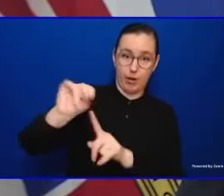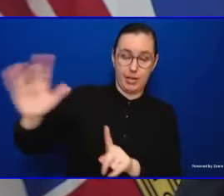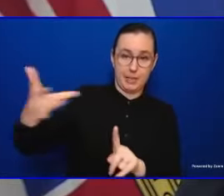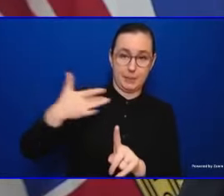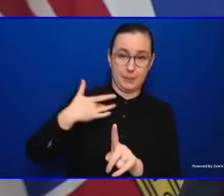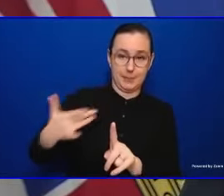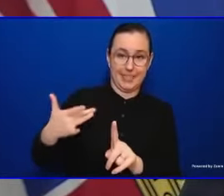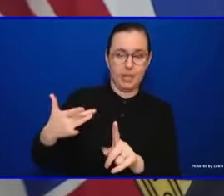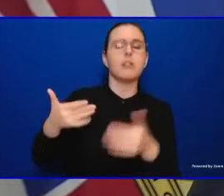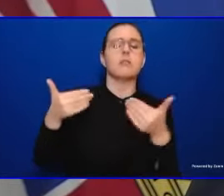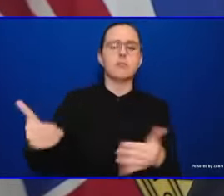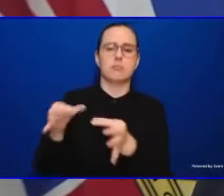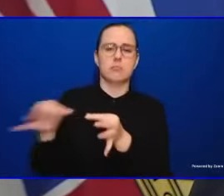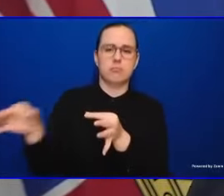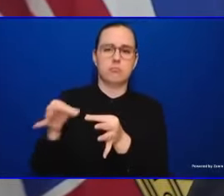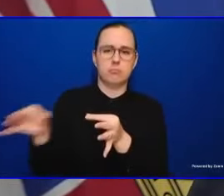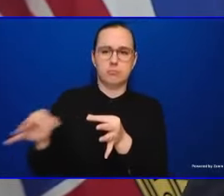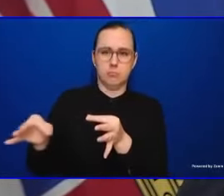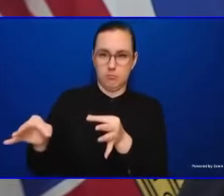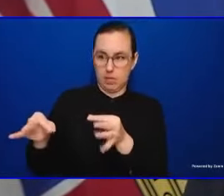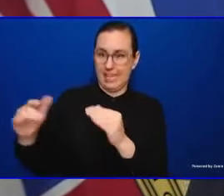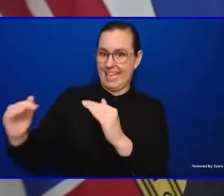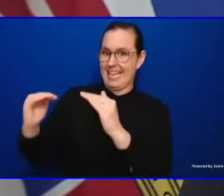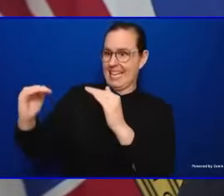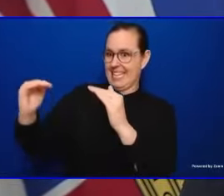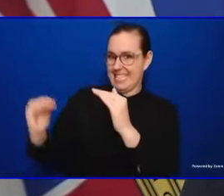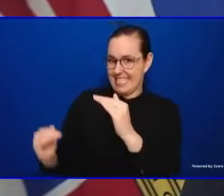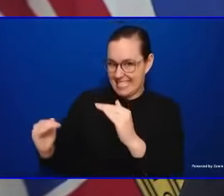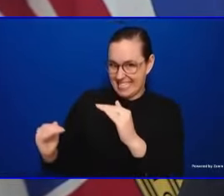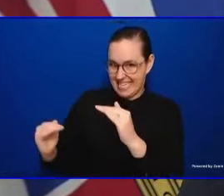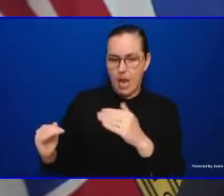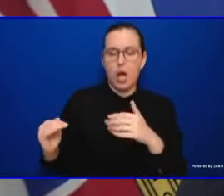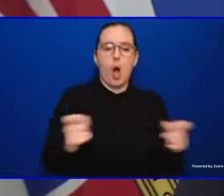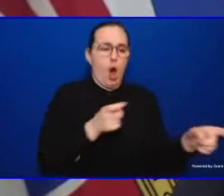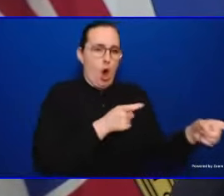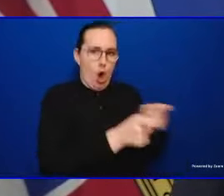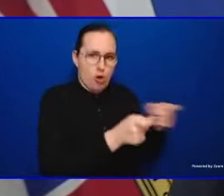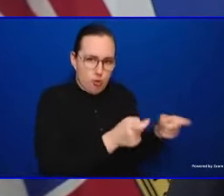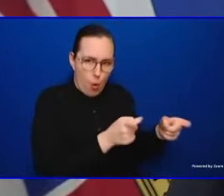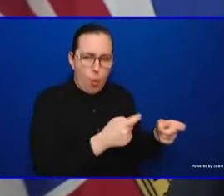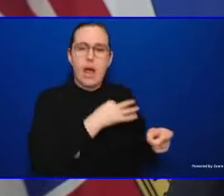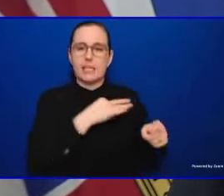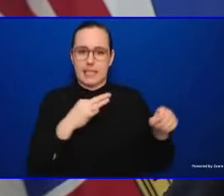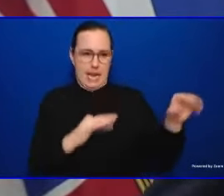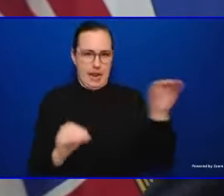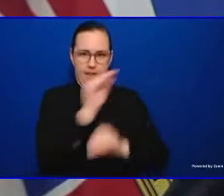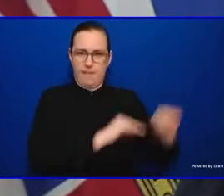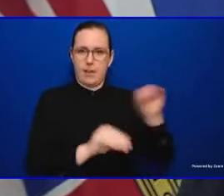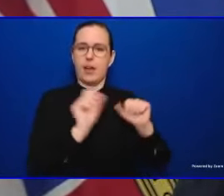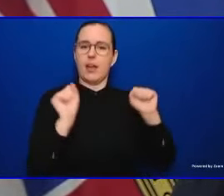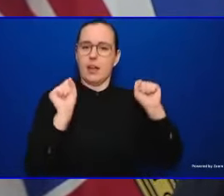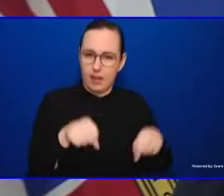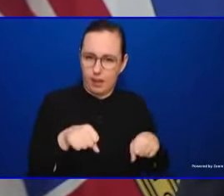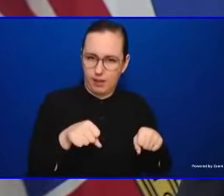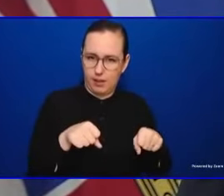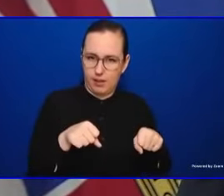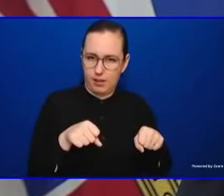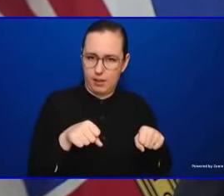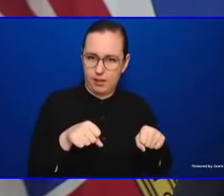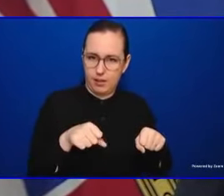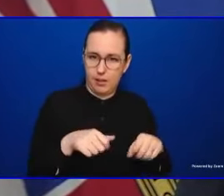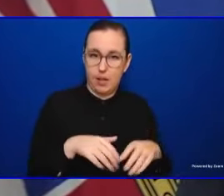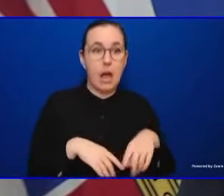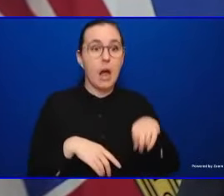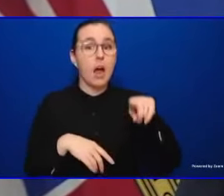So what you're talking about, Sinjin, is something that might be envisioned at some point in the future in order to address something. But right now, the current rules